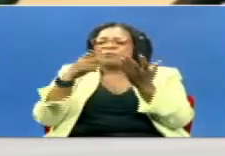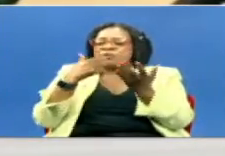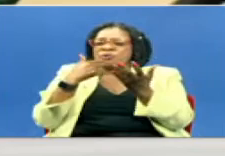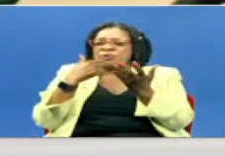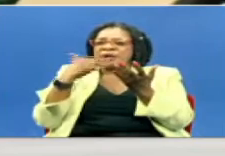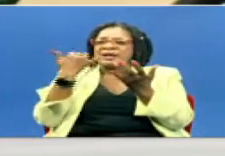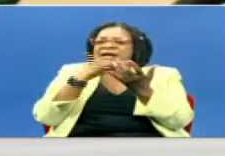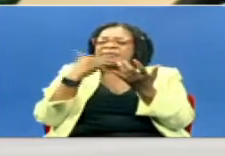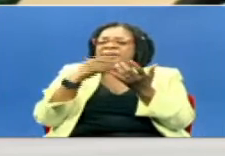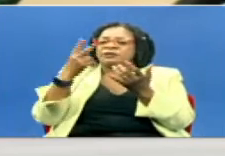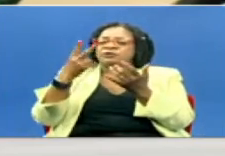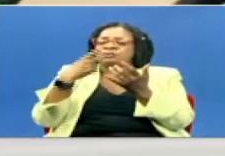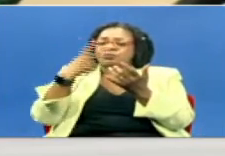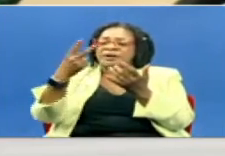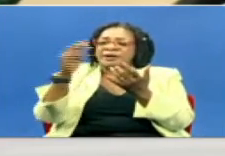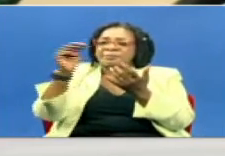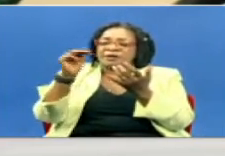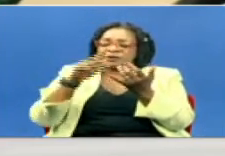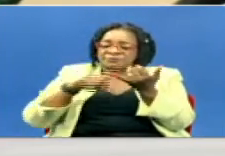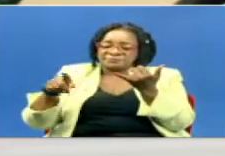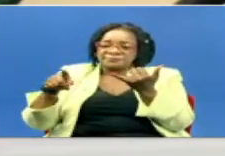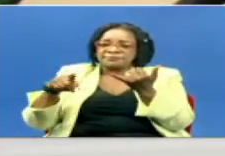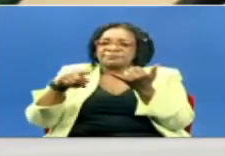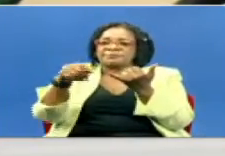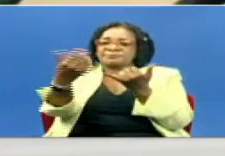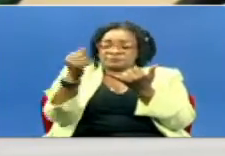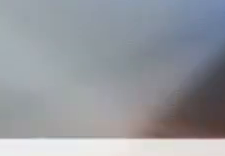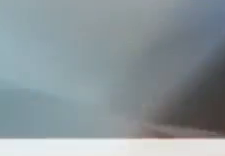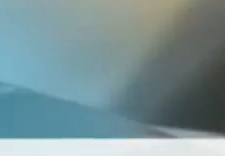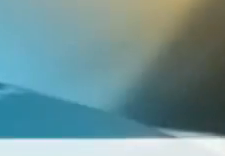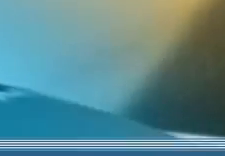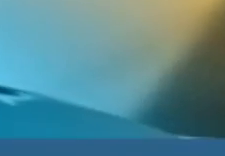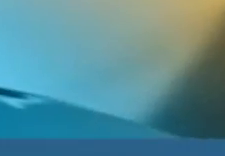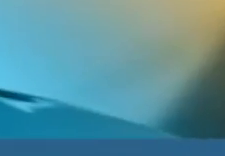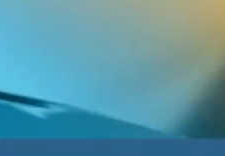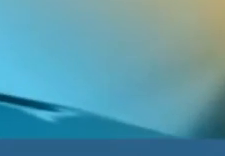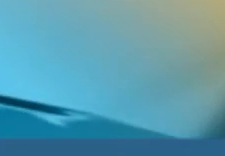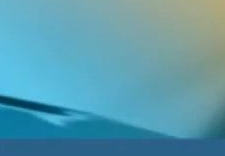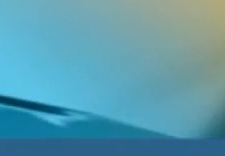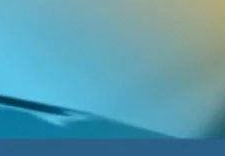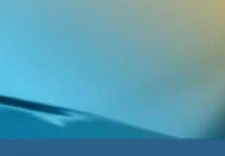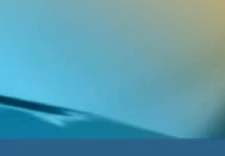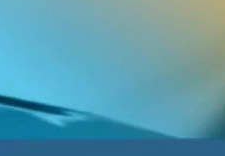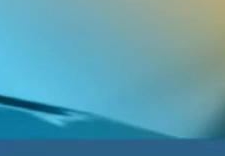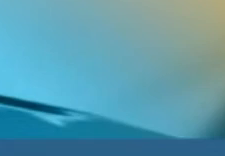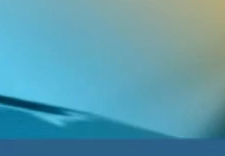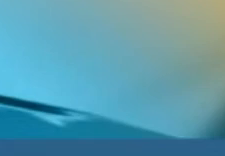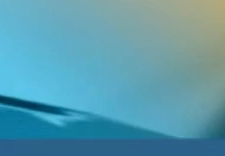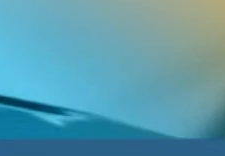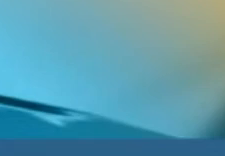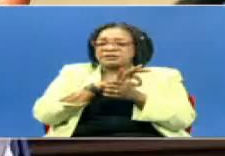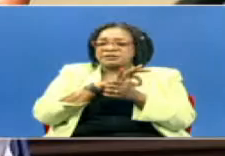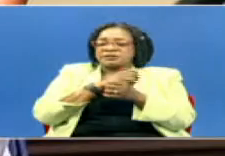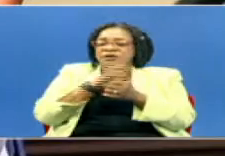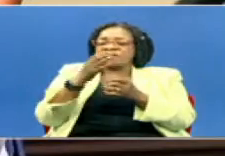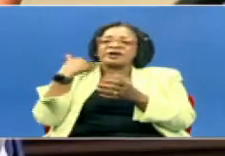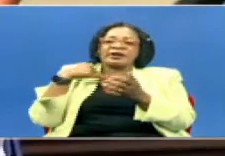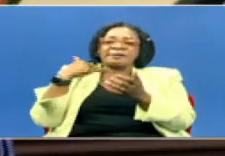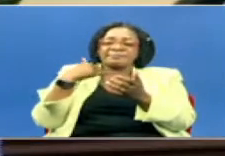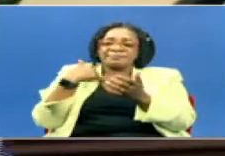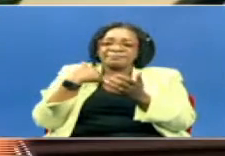getting his 200 million, all right? Economic proceeds of economic crimes, all